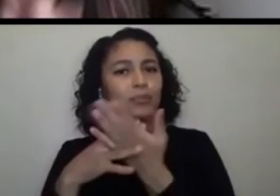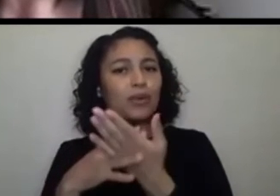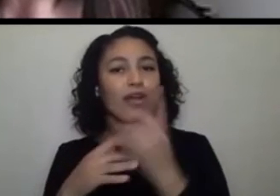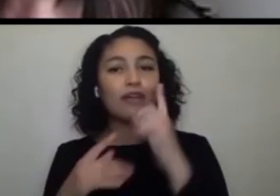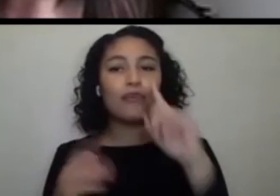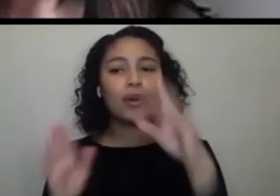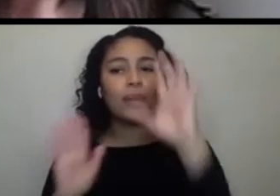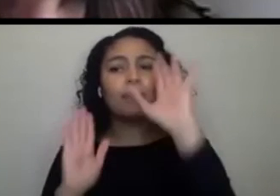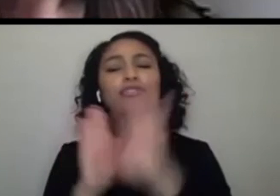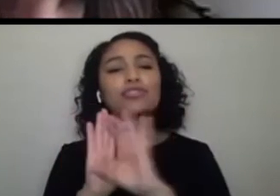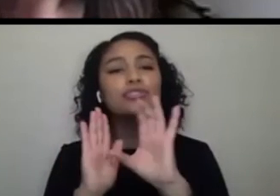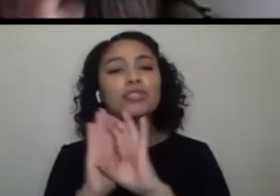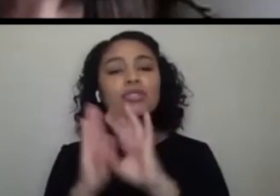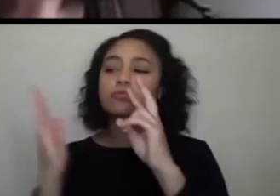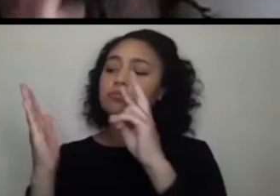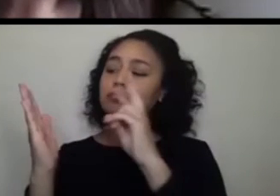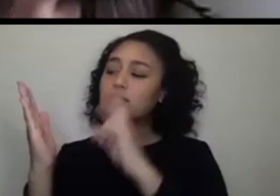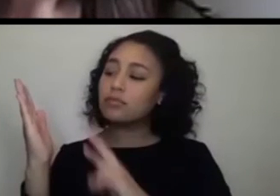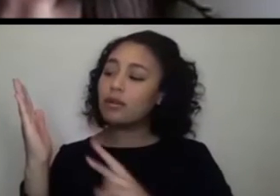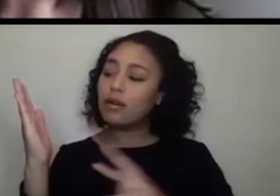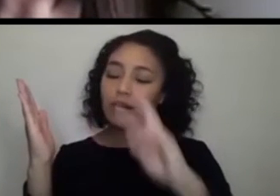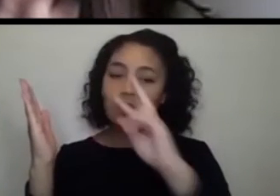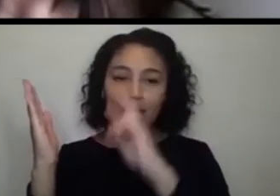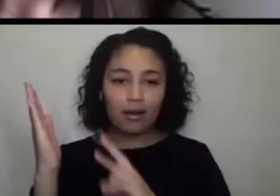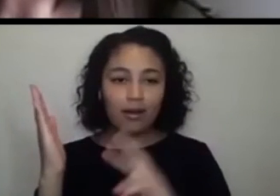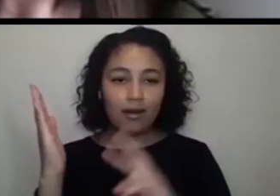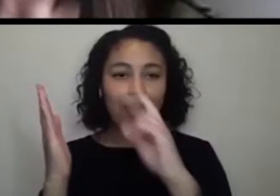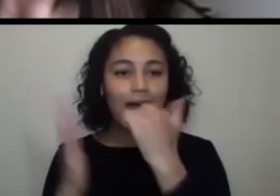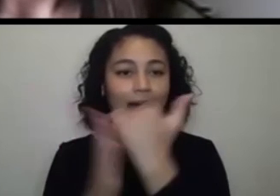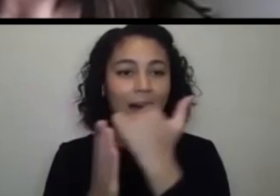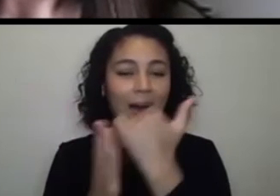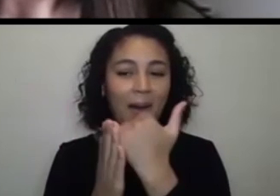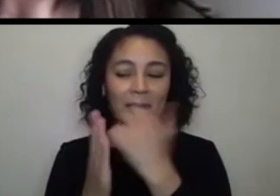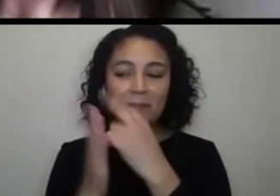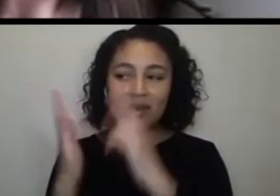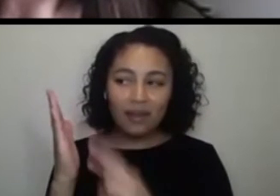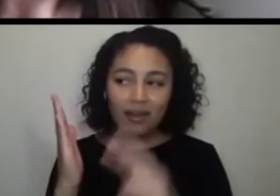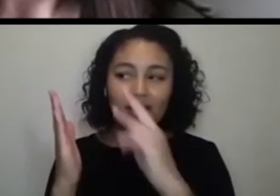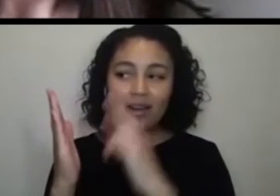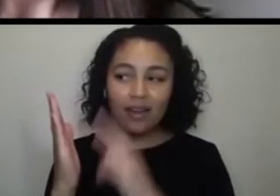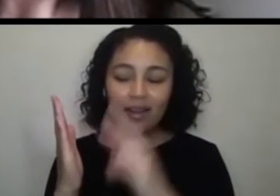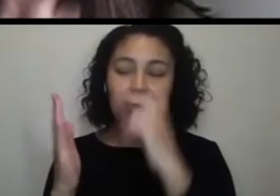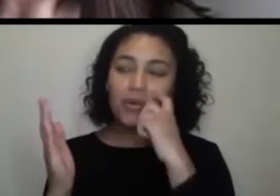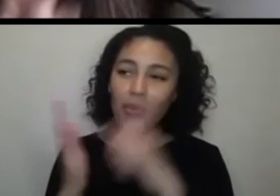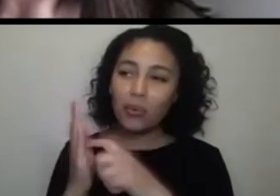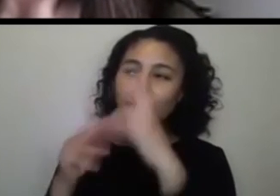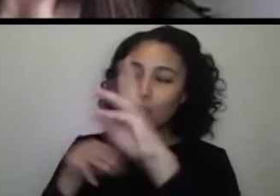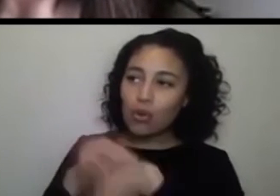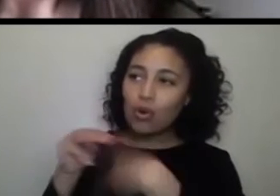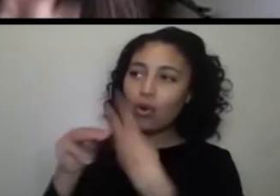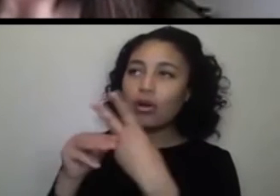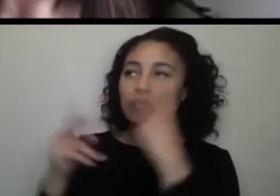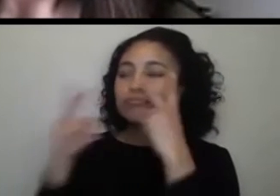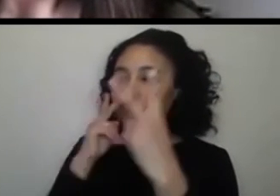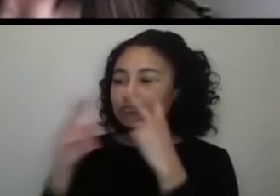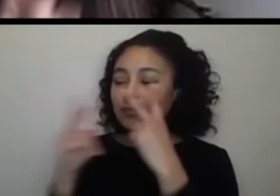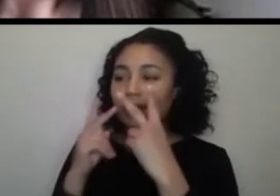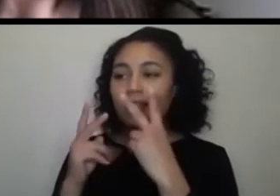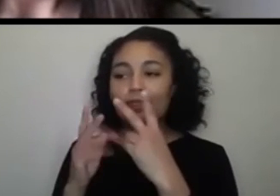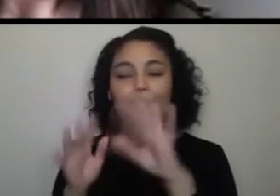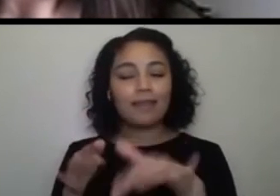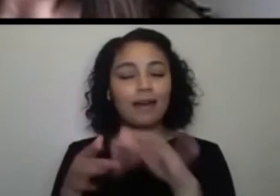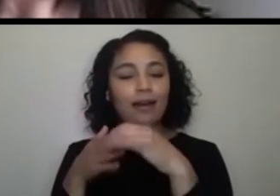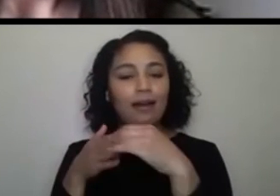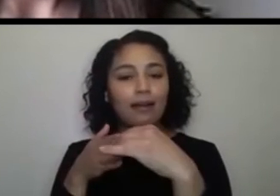and check the world out, and then you come back to the book. And it's guided by somebody